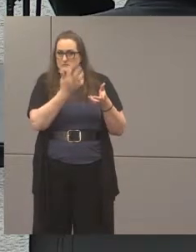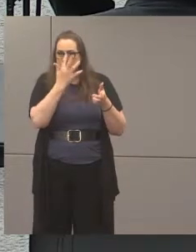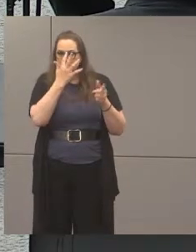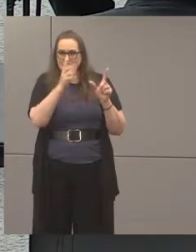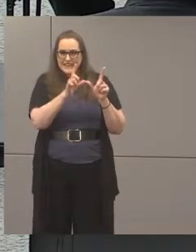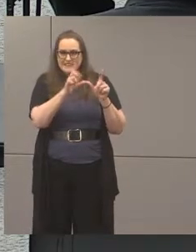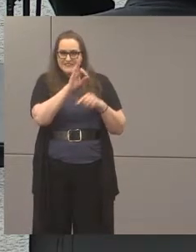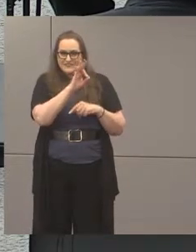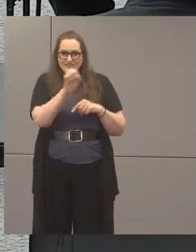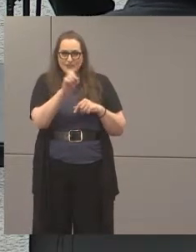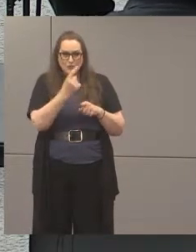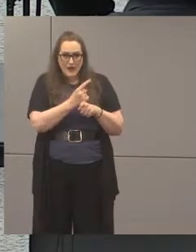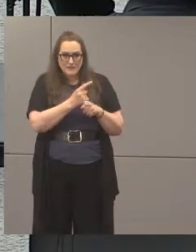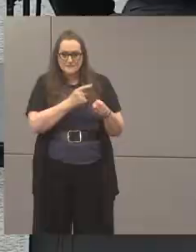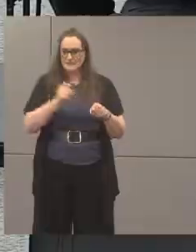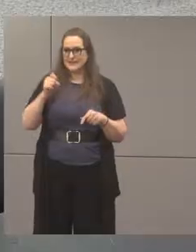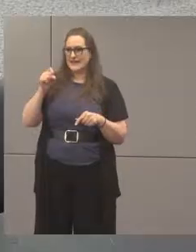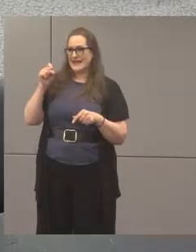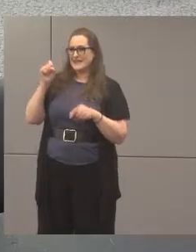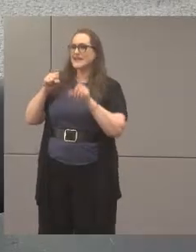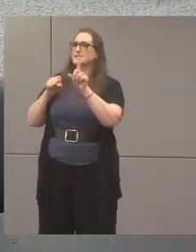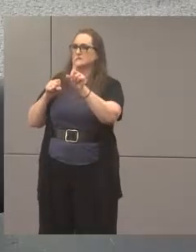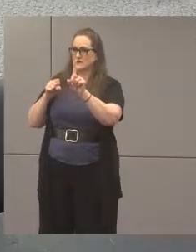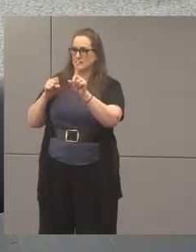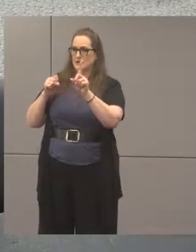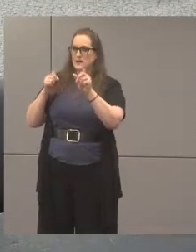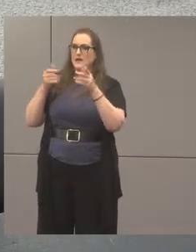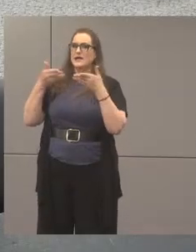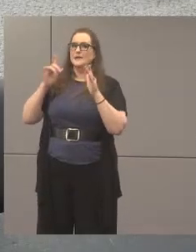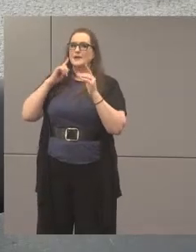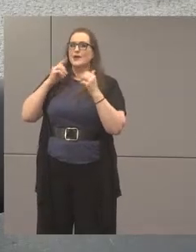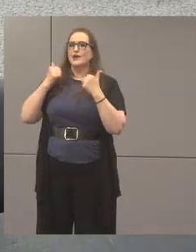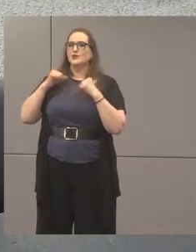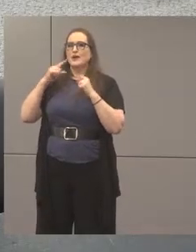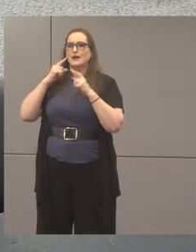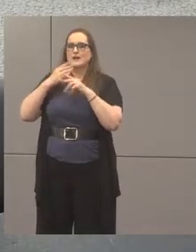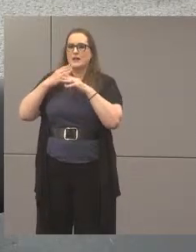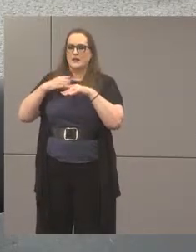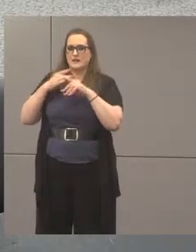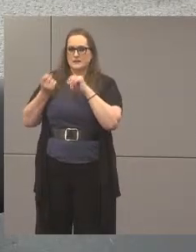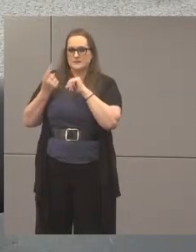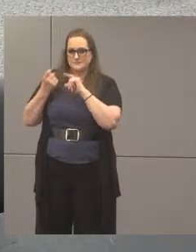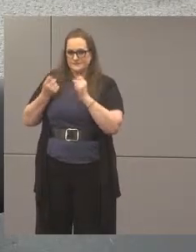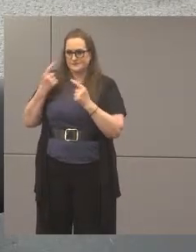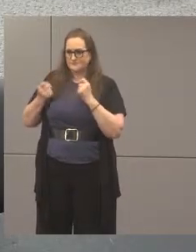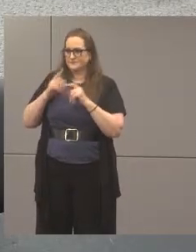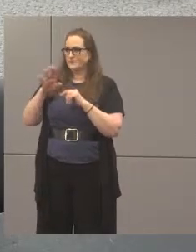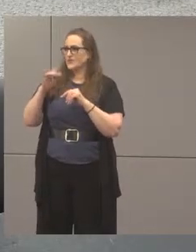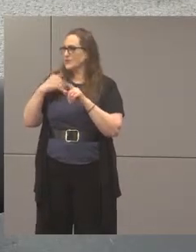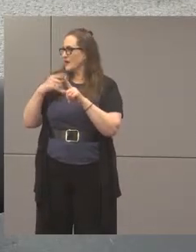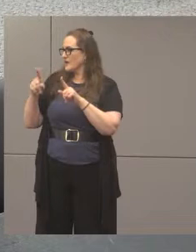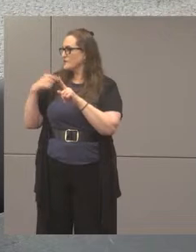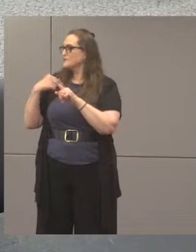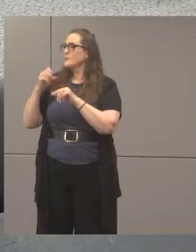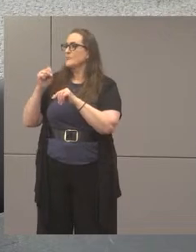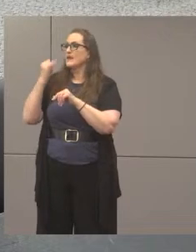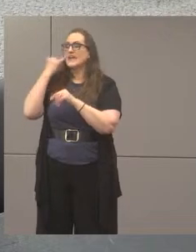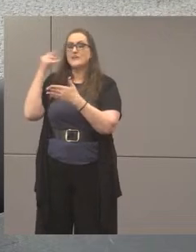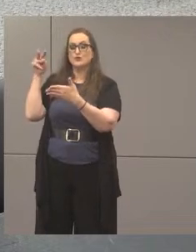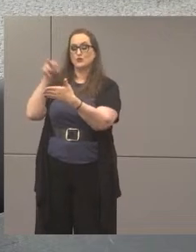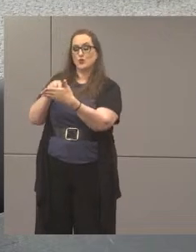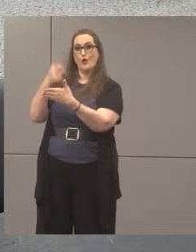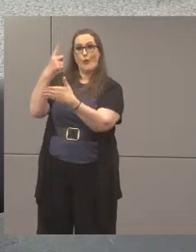license fee, correct? Yeah, so let me try to break this out. On you have your bid tabs Yeah. in the back, right? Yeah. So if you look, 1